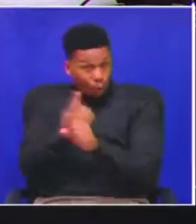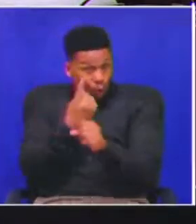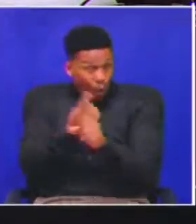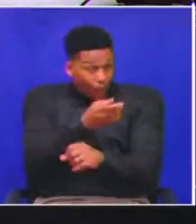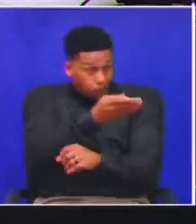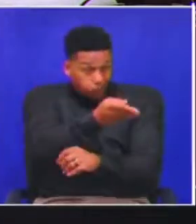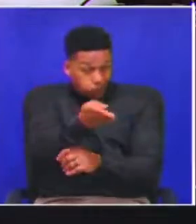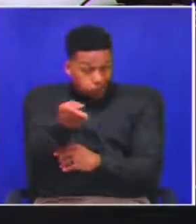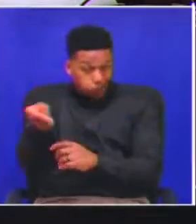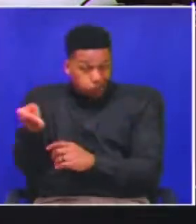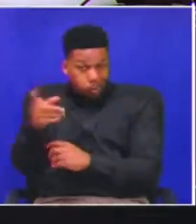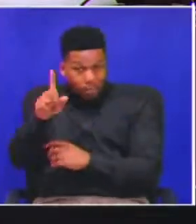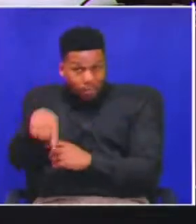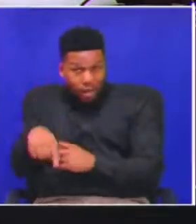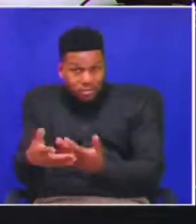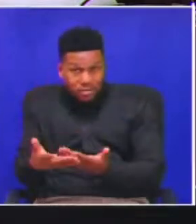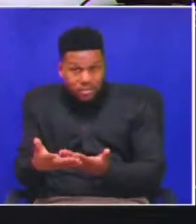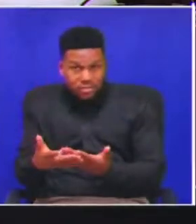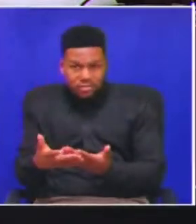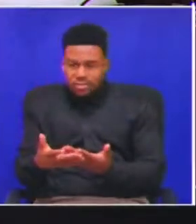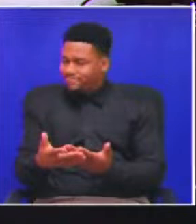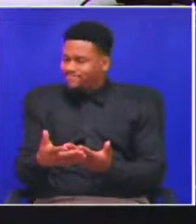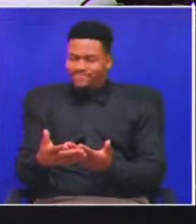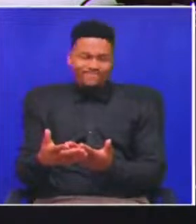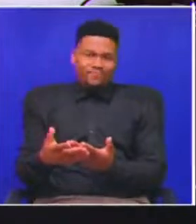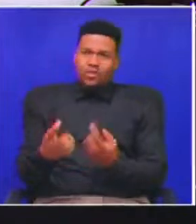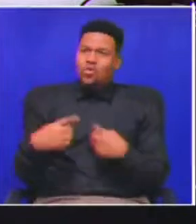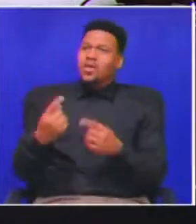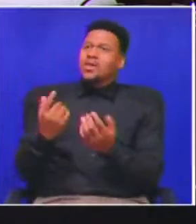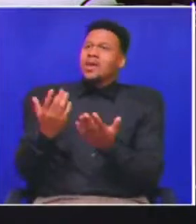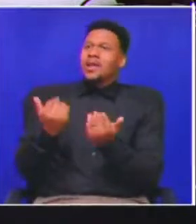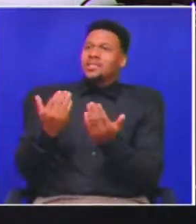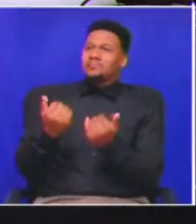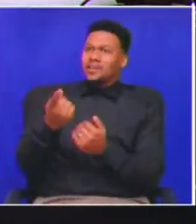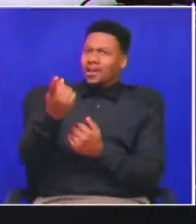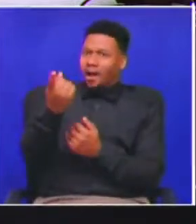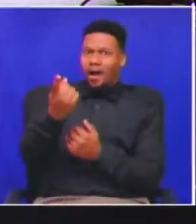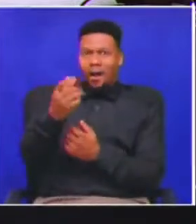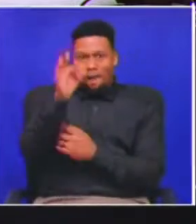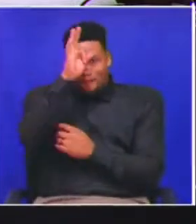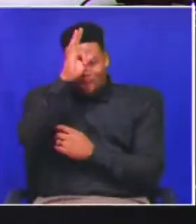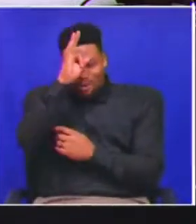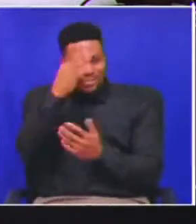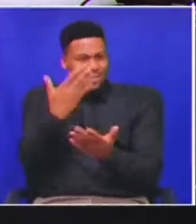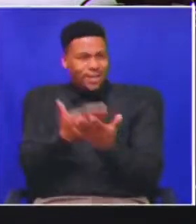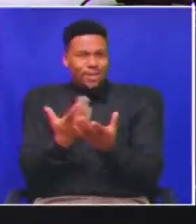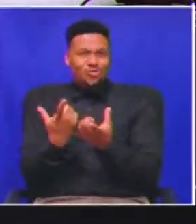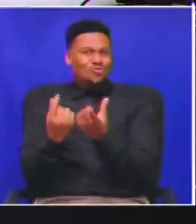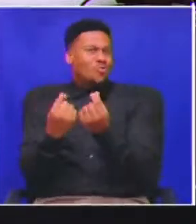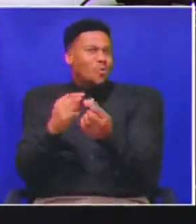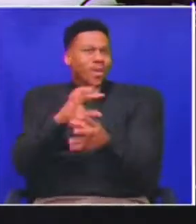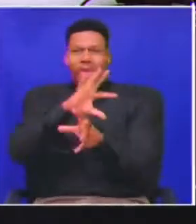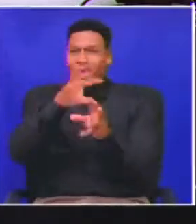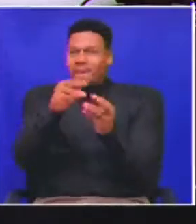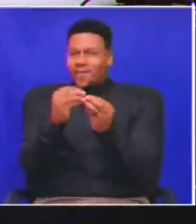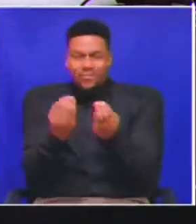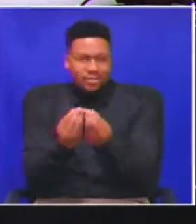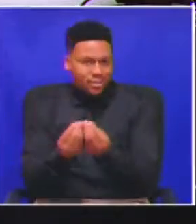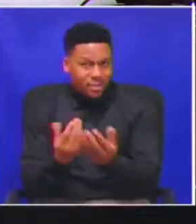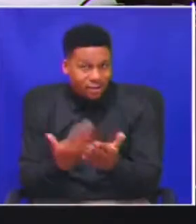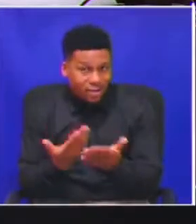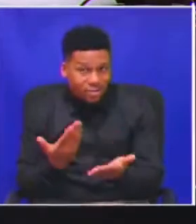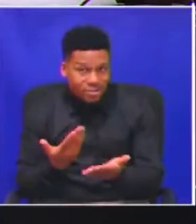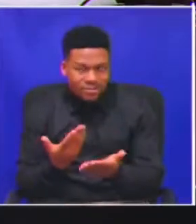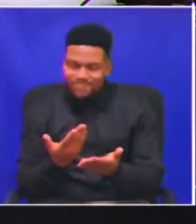police to conduct miracles. And at times when criminality happens, it happens in